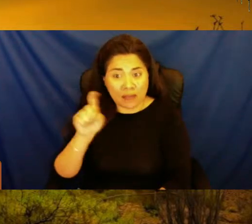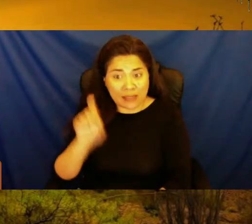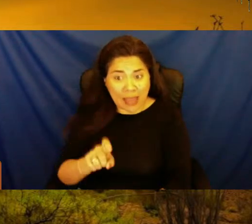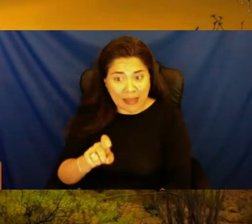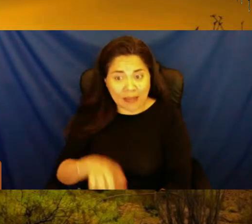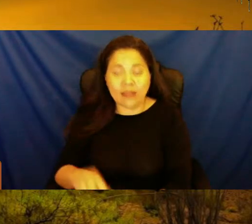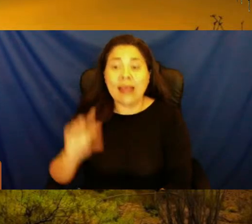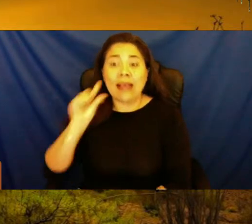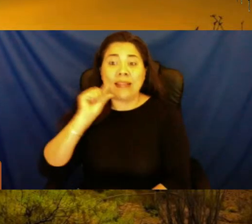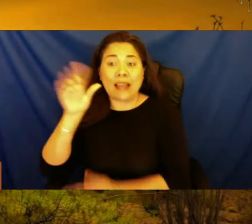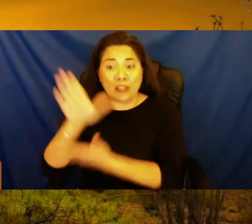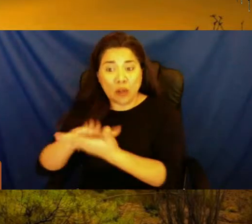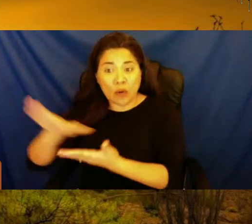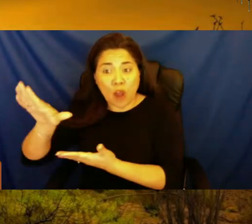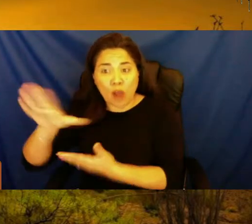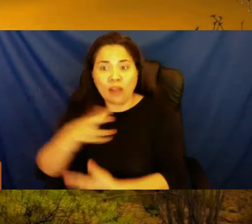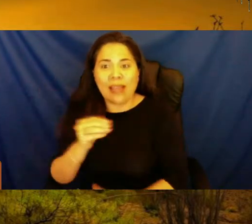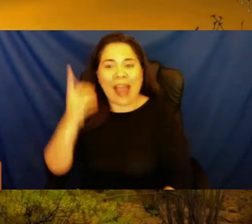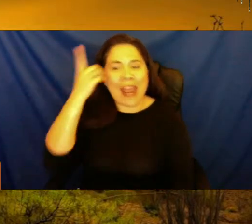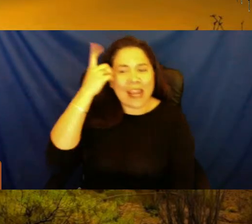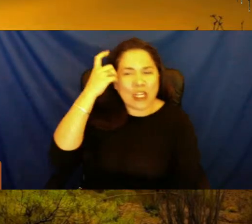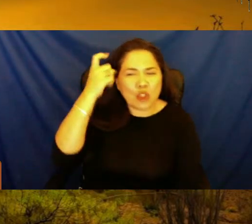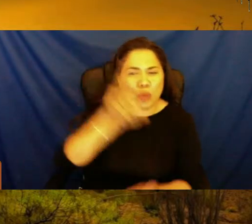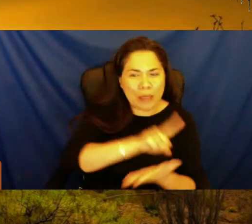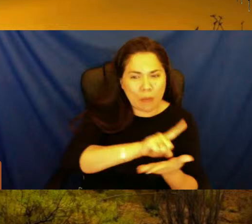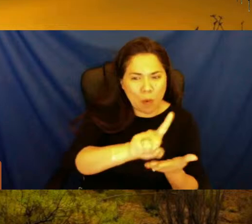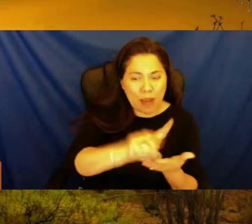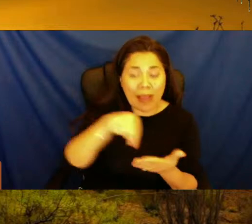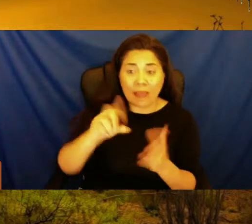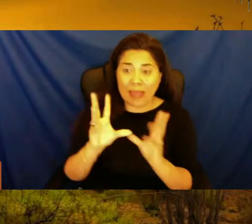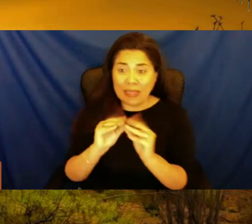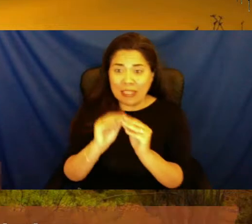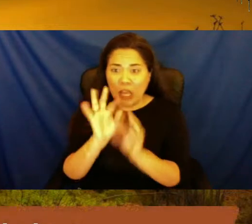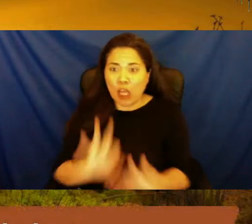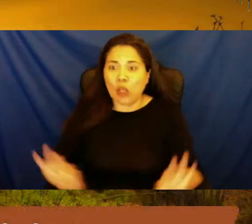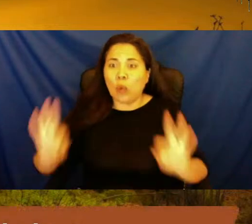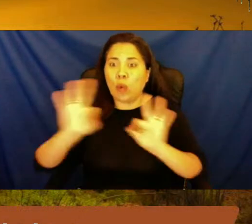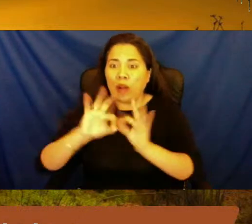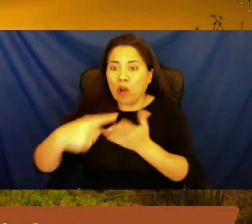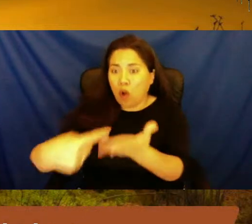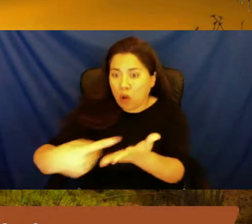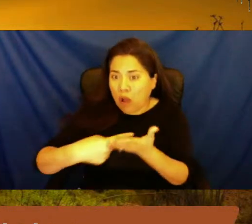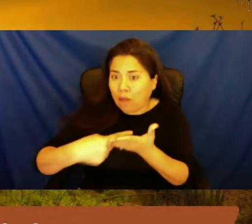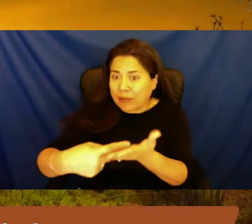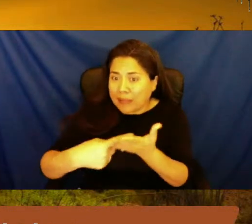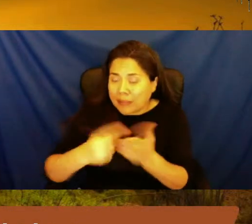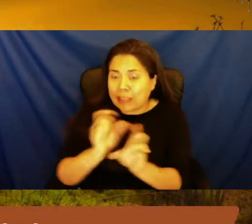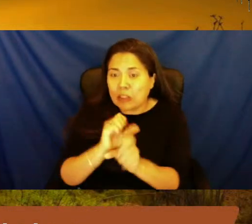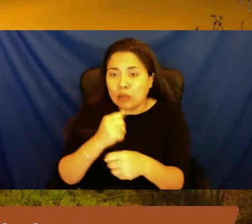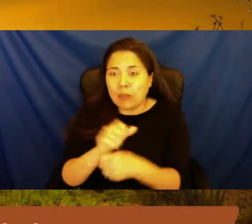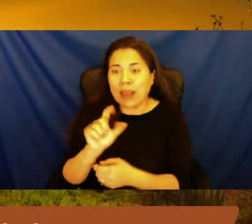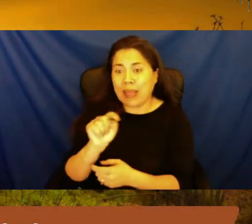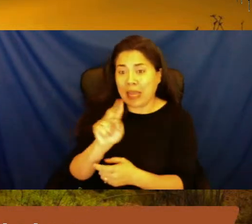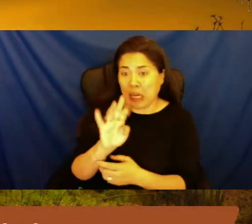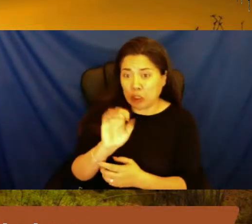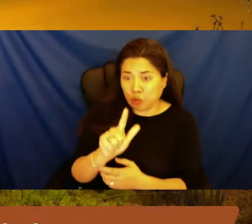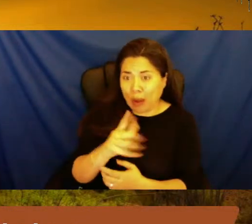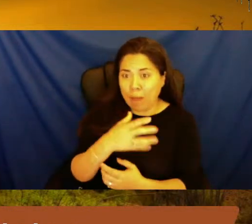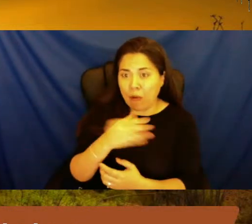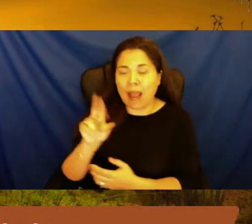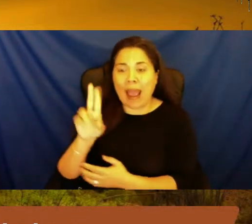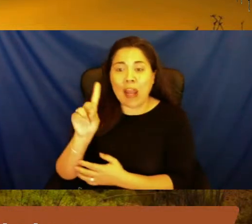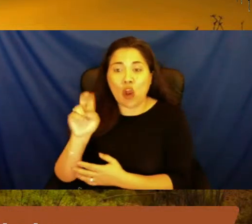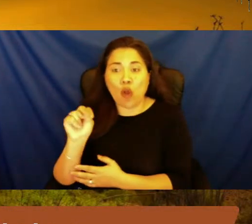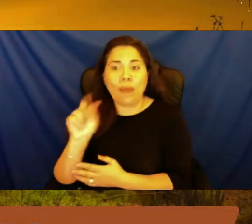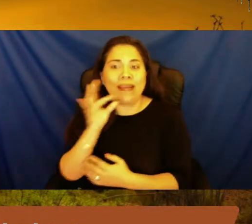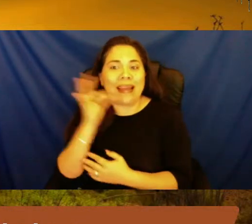Antonio College, and Dream Week in this session that's called Critical Conversations, Achieving Tribal and Urban Native Equity. This is